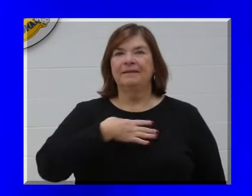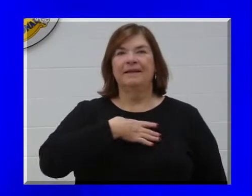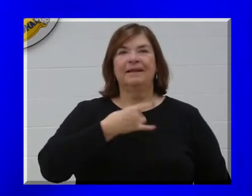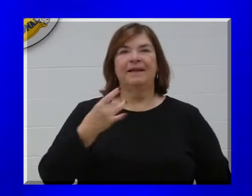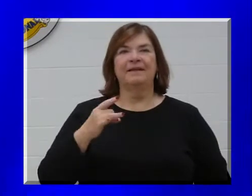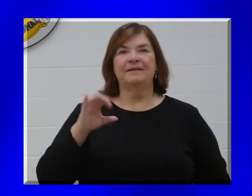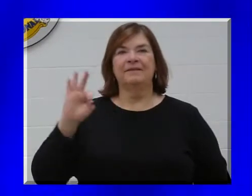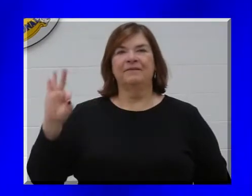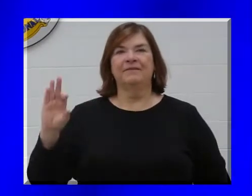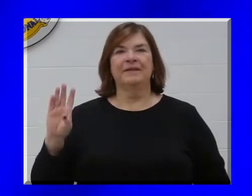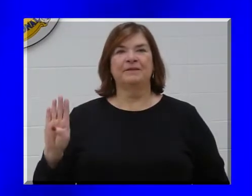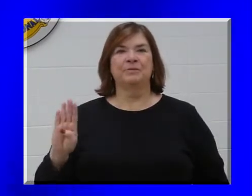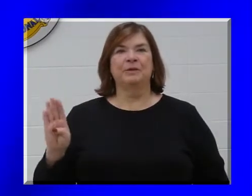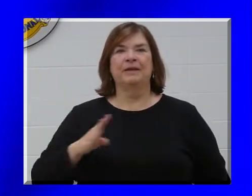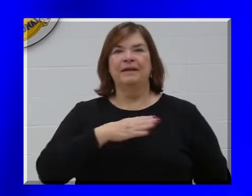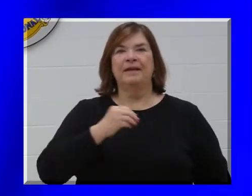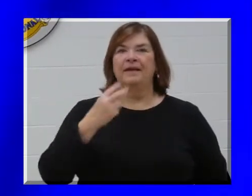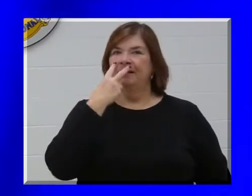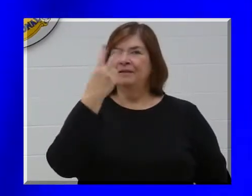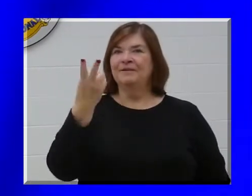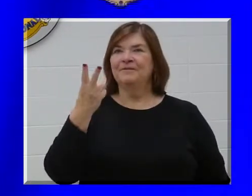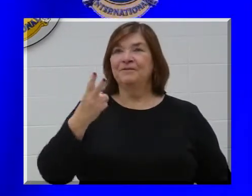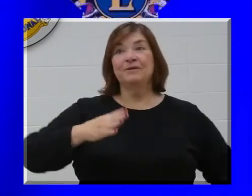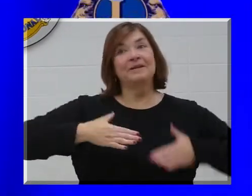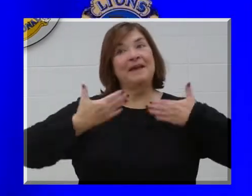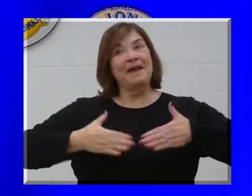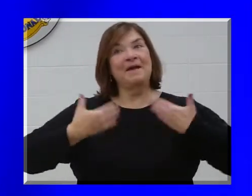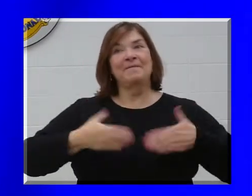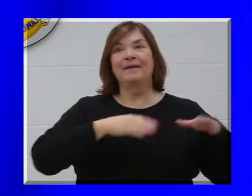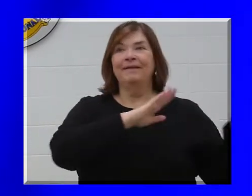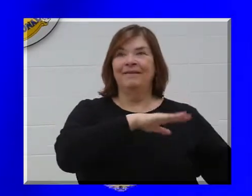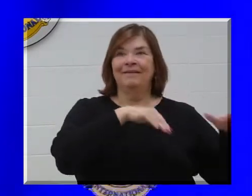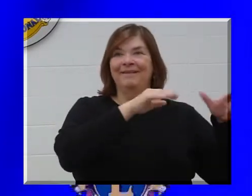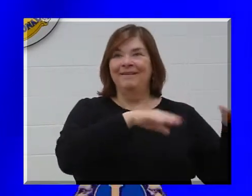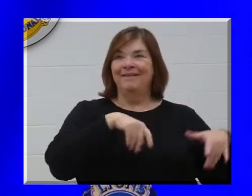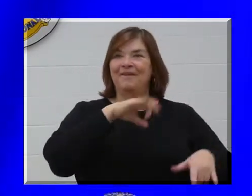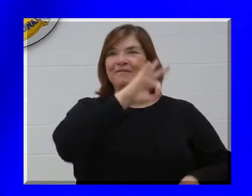Like us on Facebook and look for our Happy Aloha Friday.